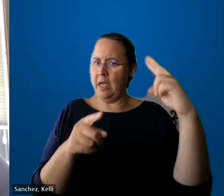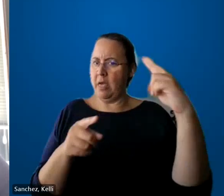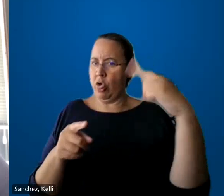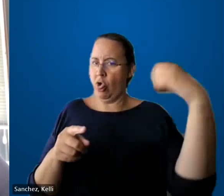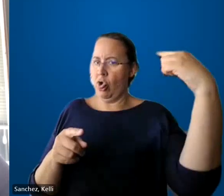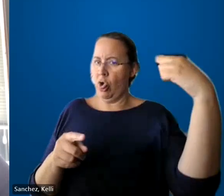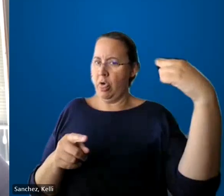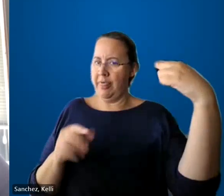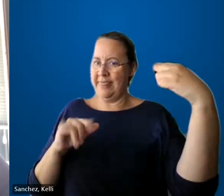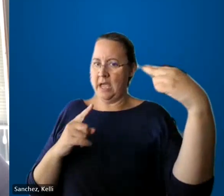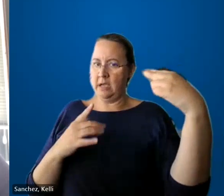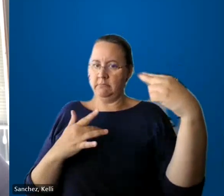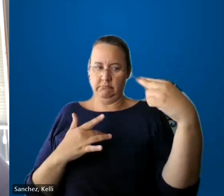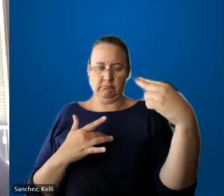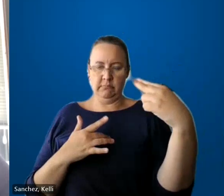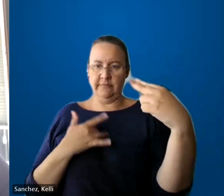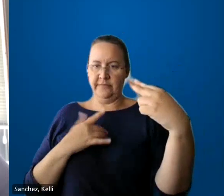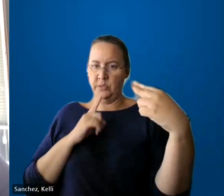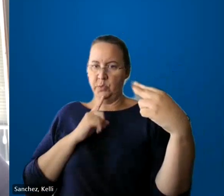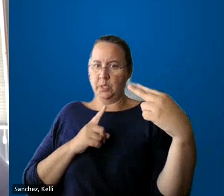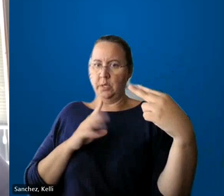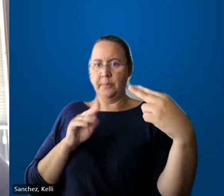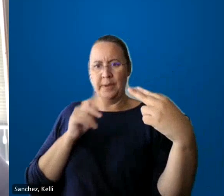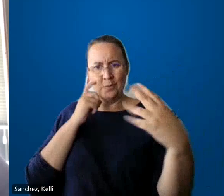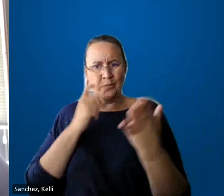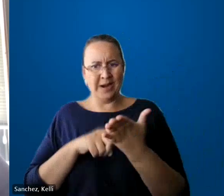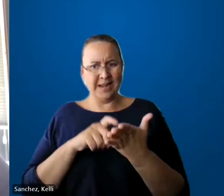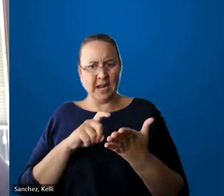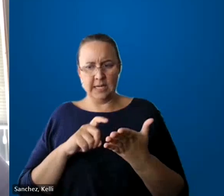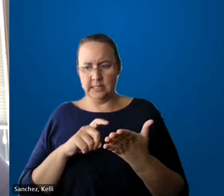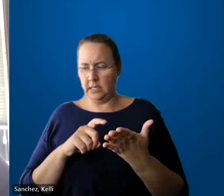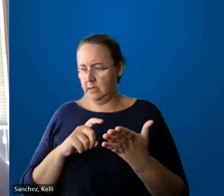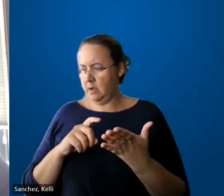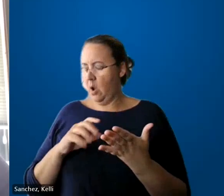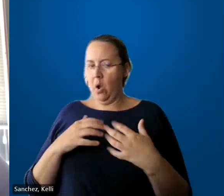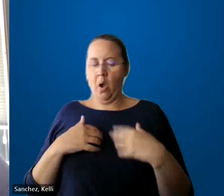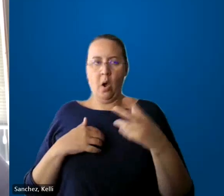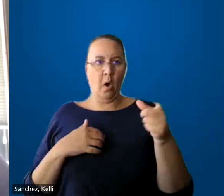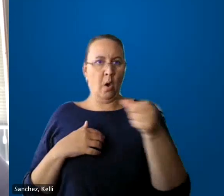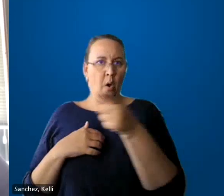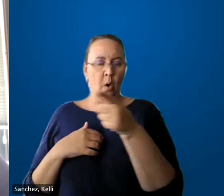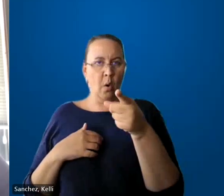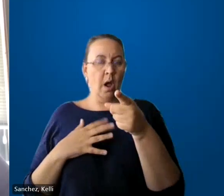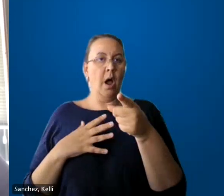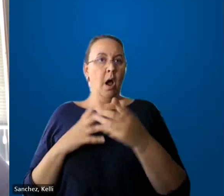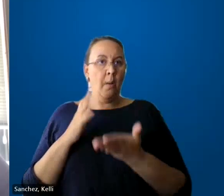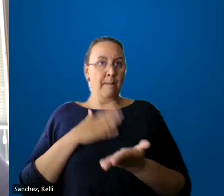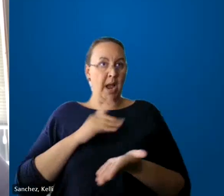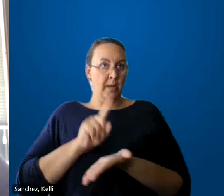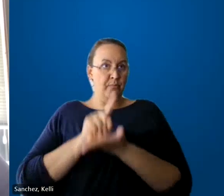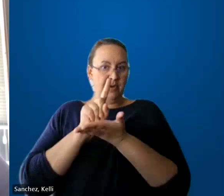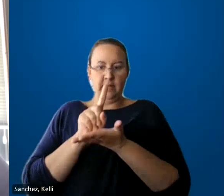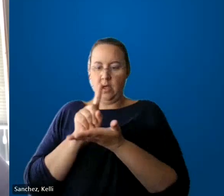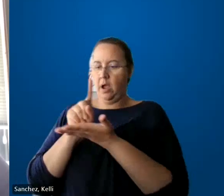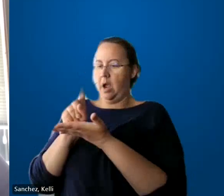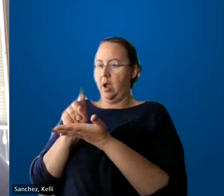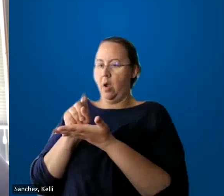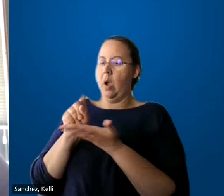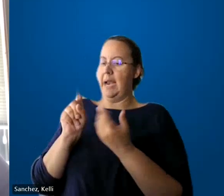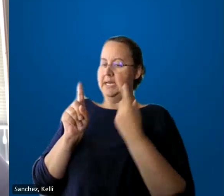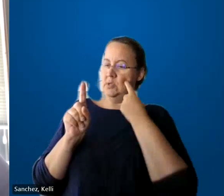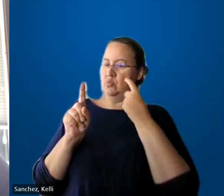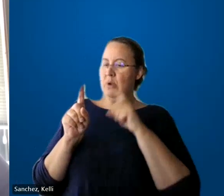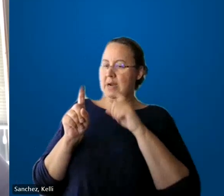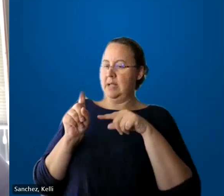sometimes just recognizing that and seeing what we can do to be an ally to each other, me as like a